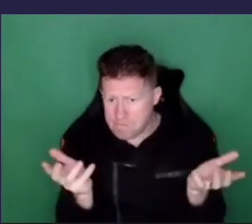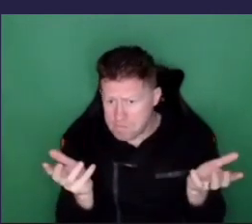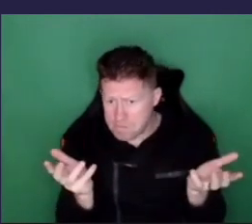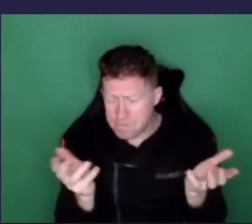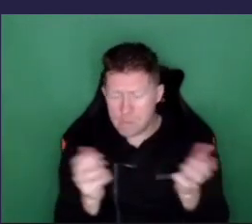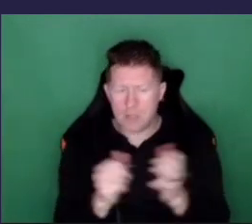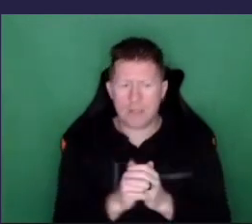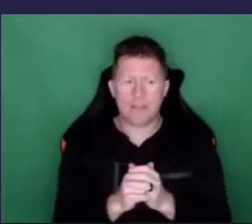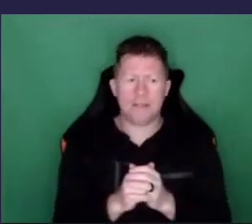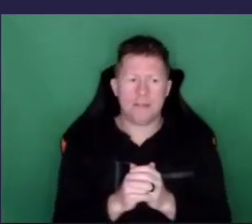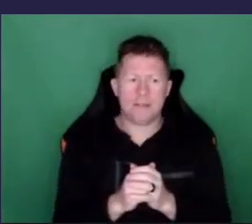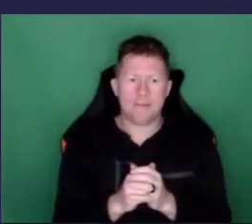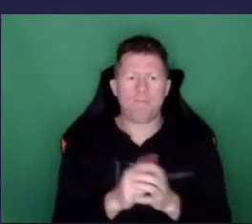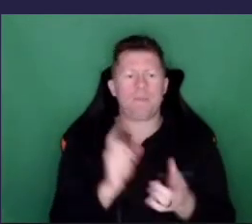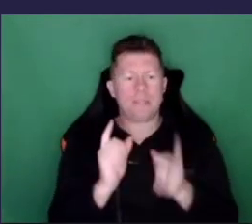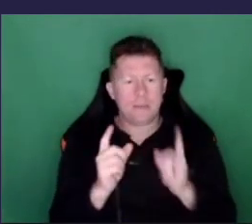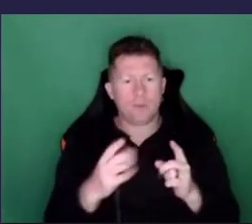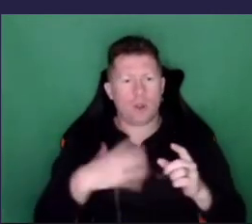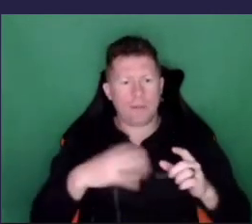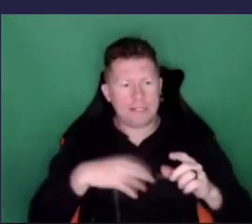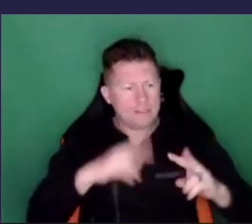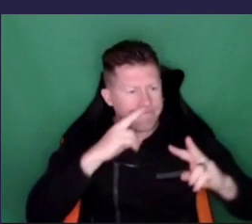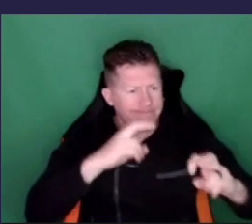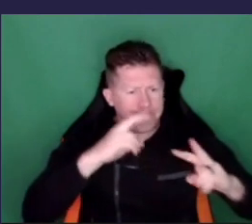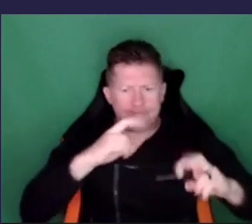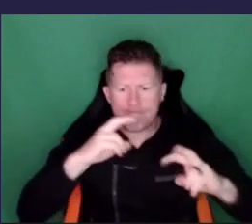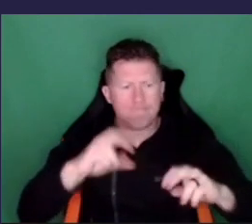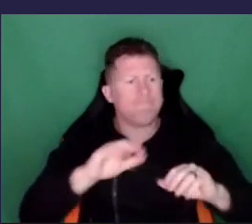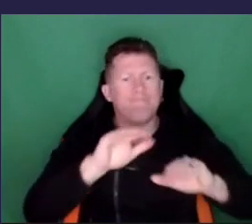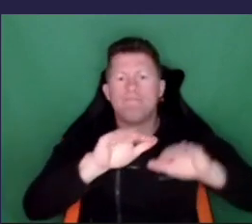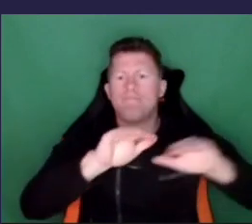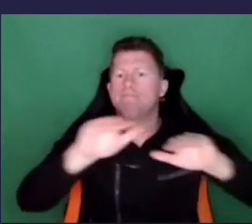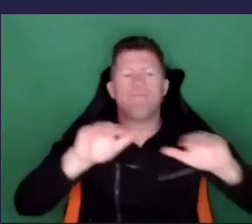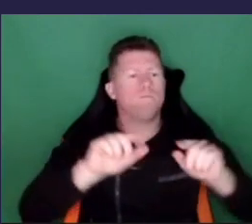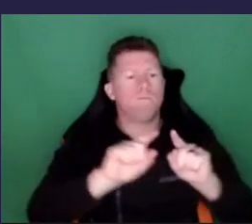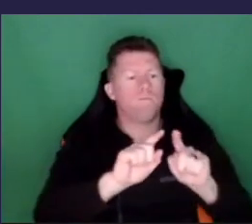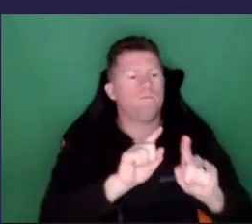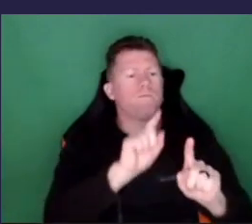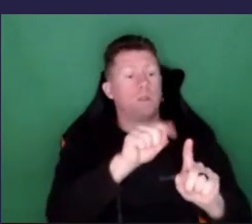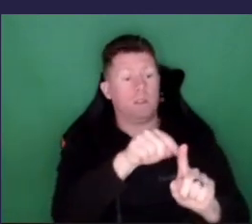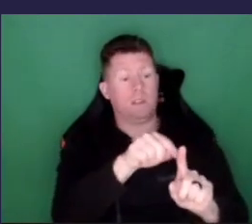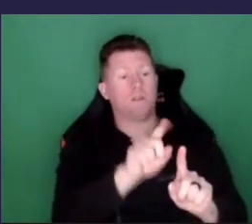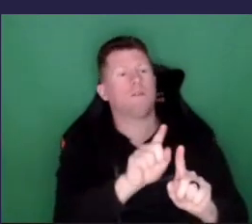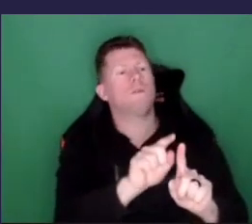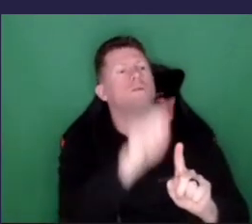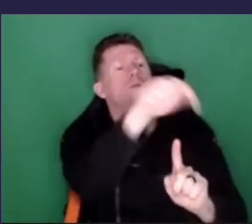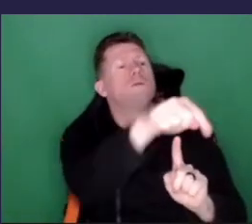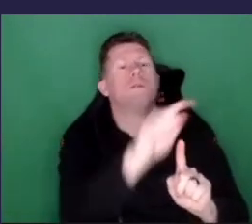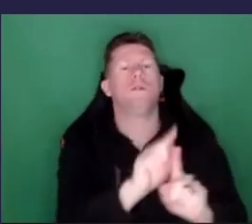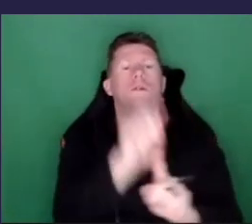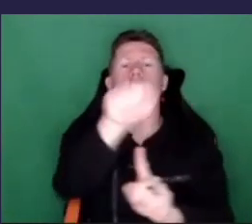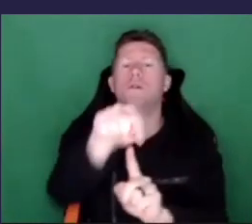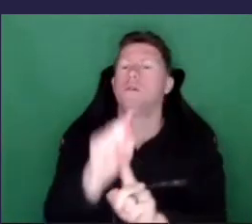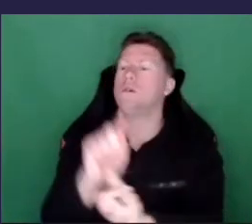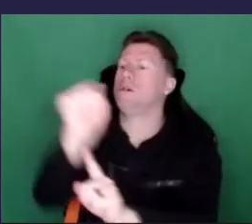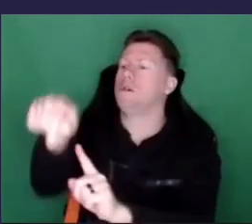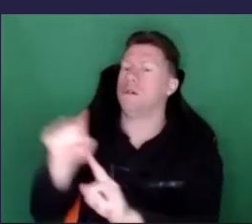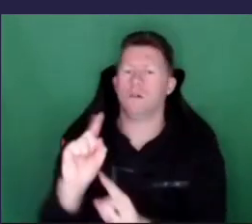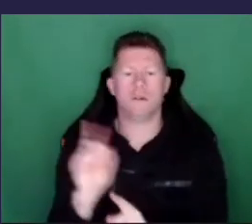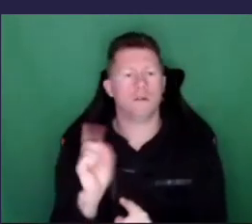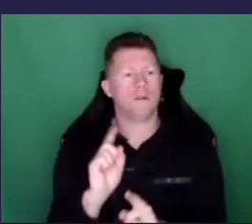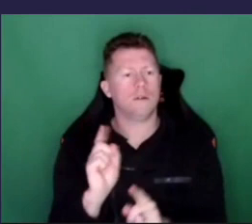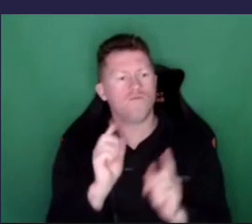Sometimes it takes an invitation, talking to someone or thinking this through. But that's just another